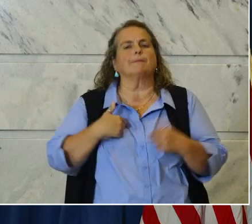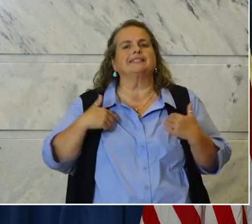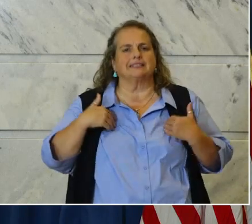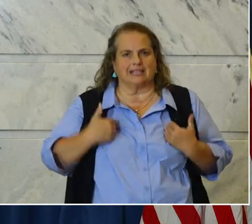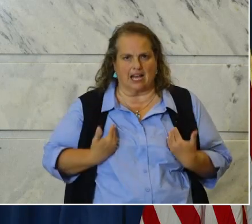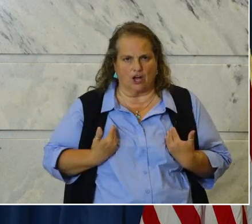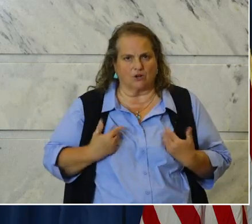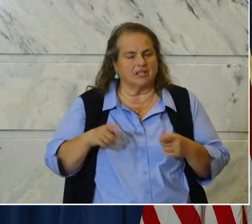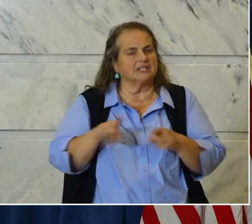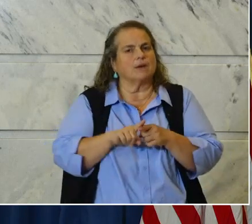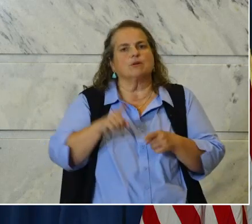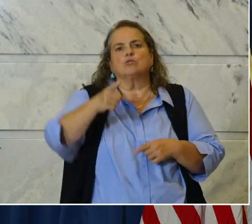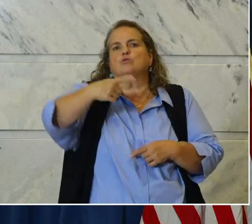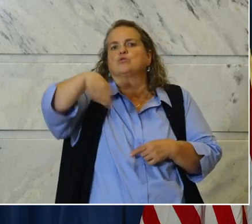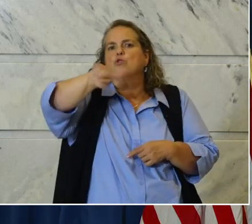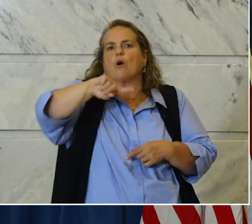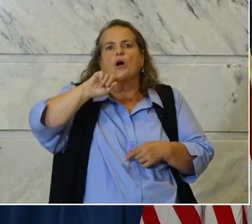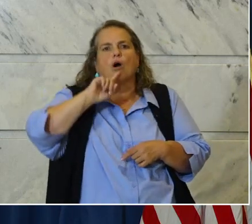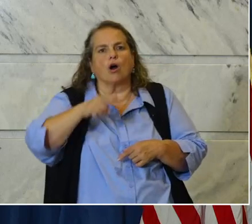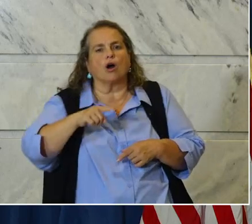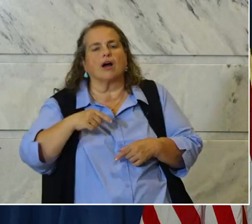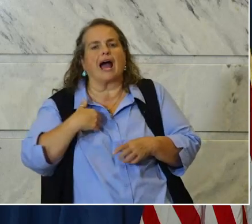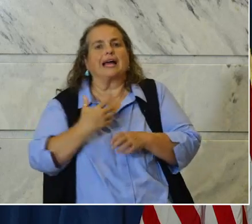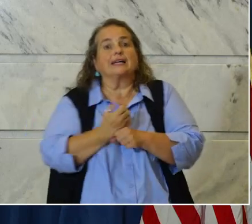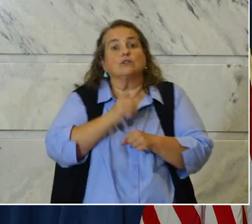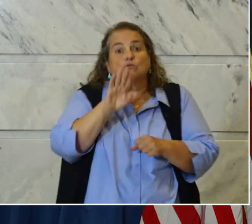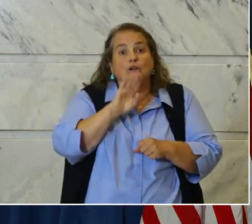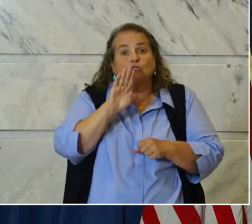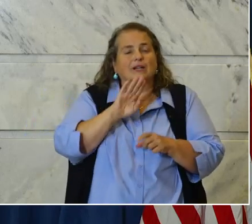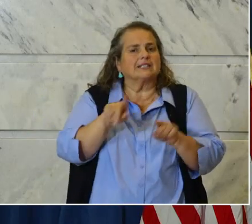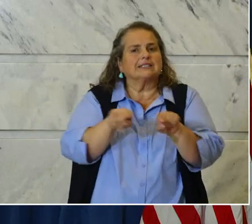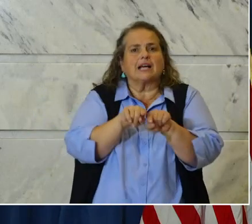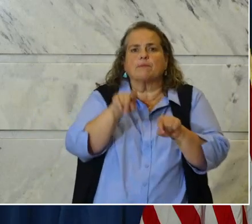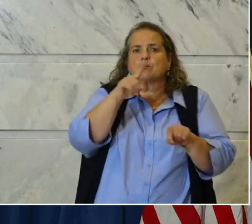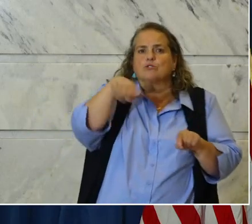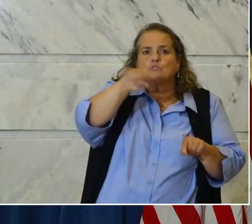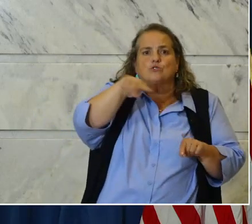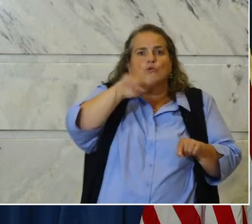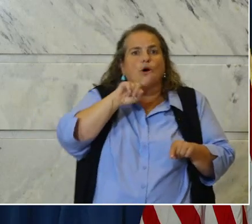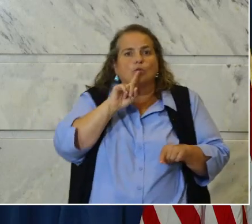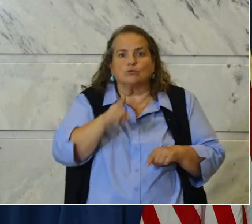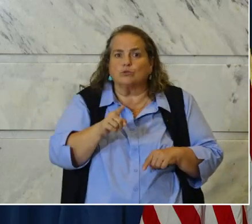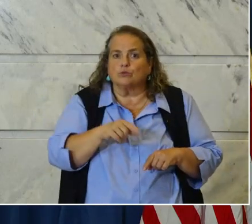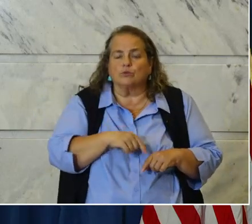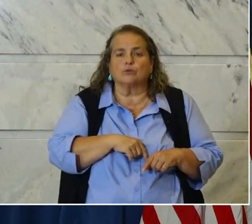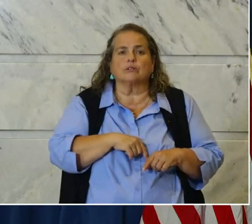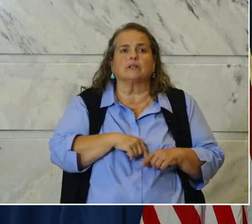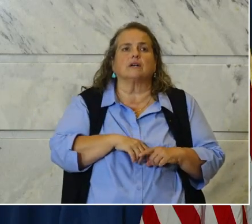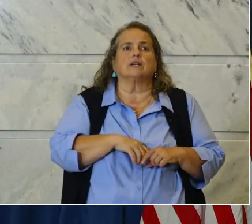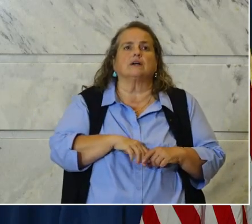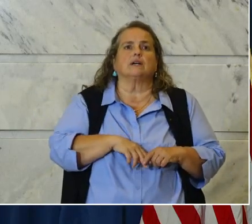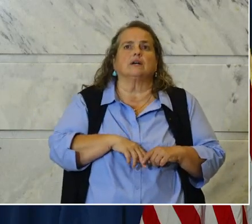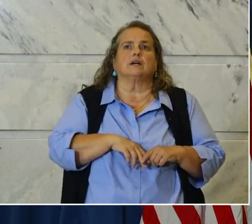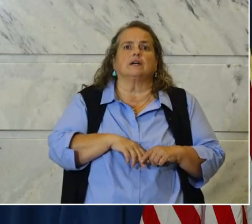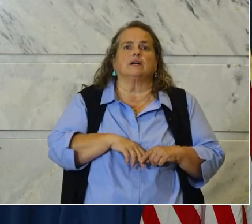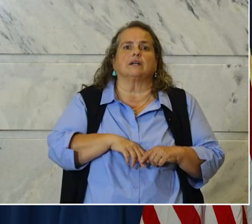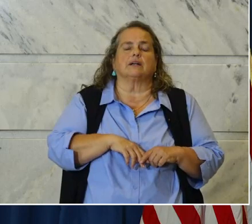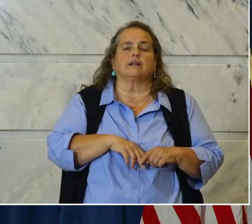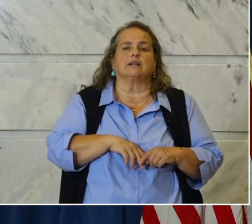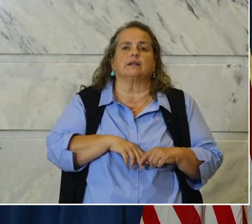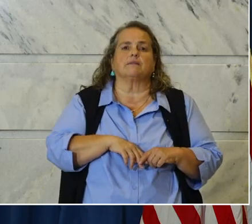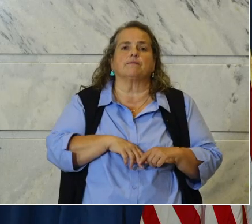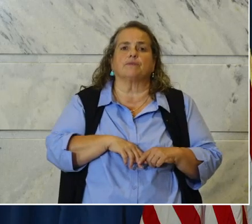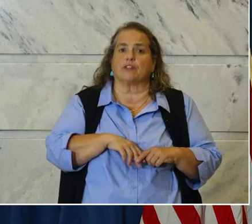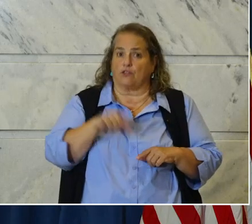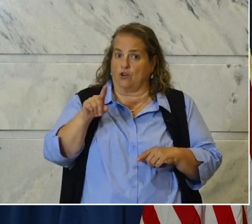like everybody else is out there. I get frustrated just like everybody else does out there.